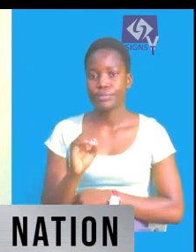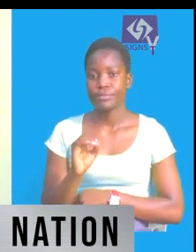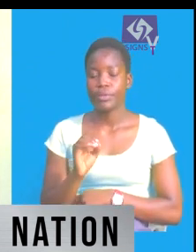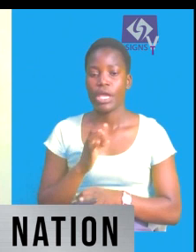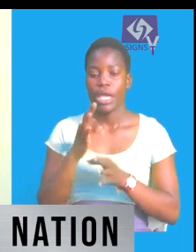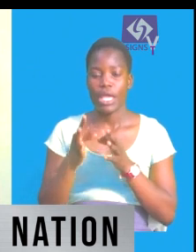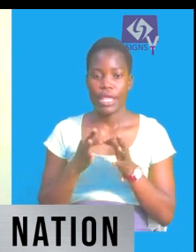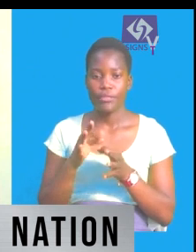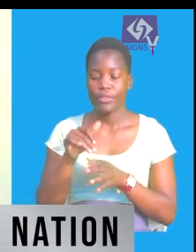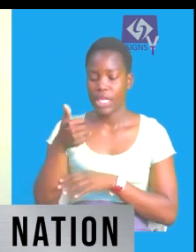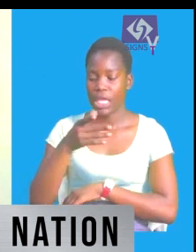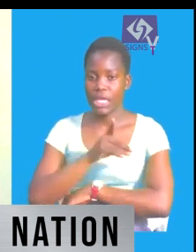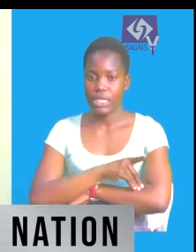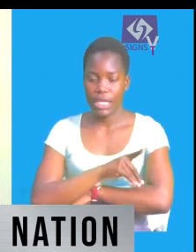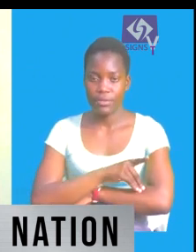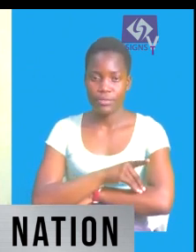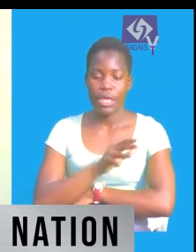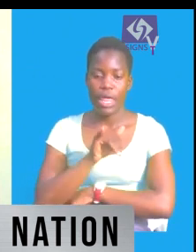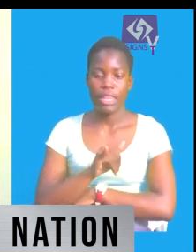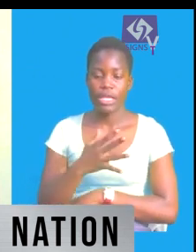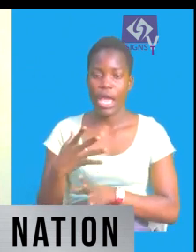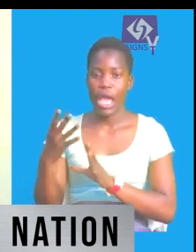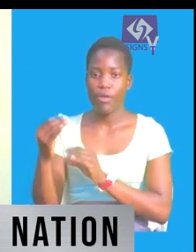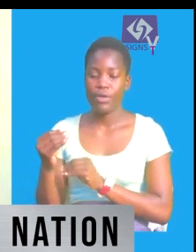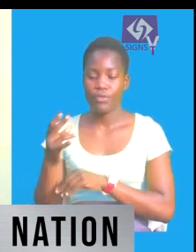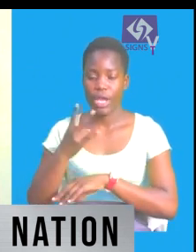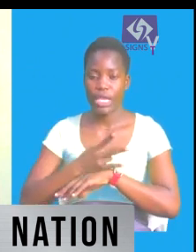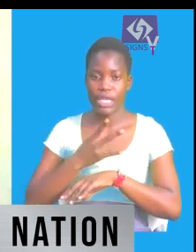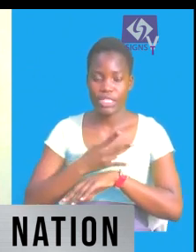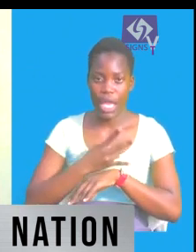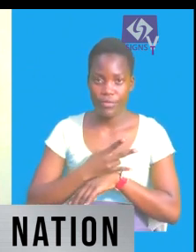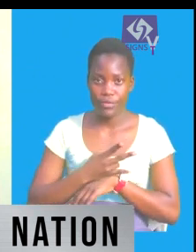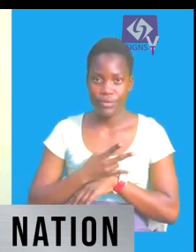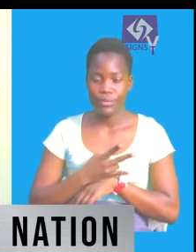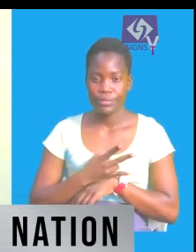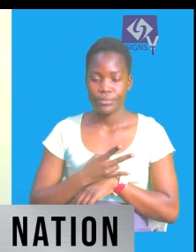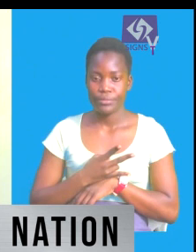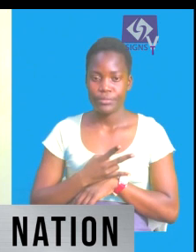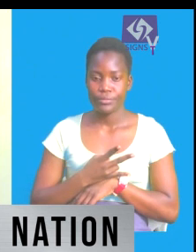it's just the other day that I went for this NHIF thing.